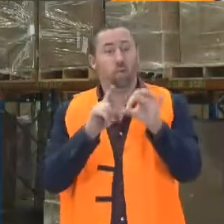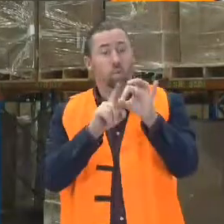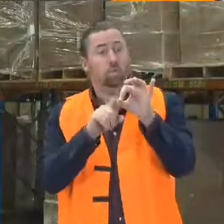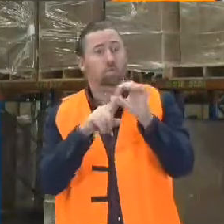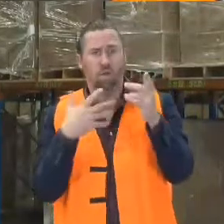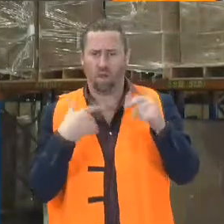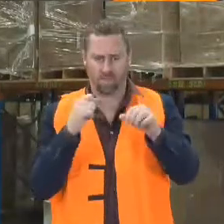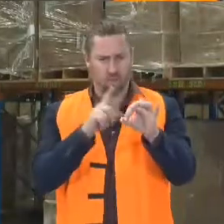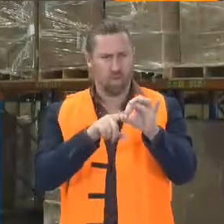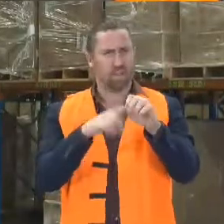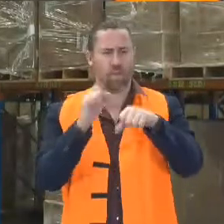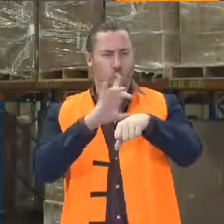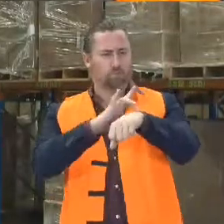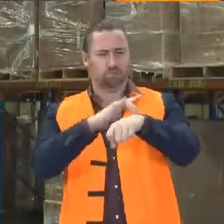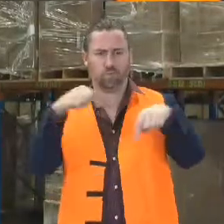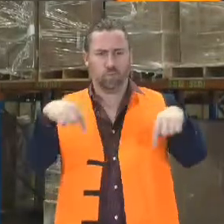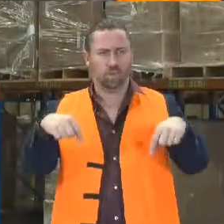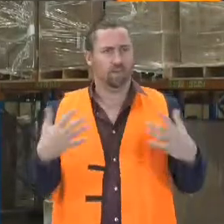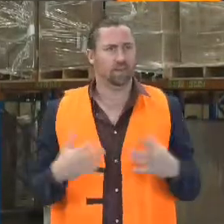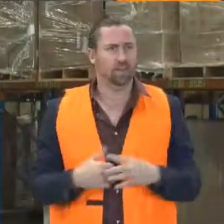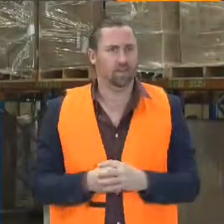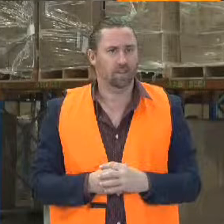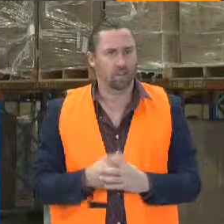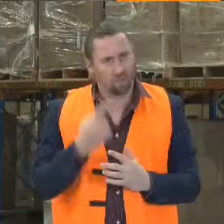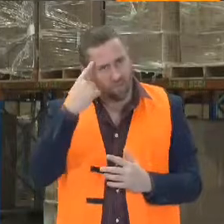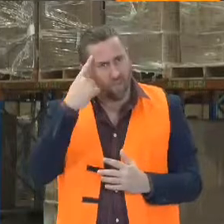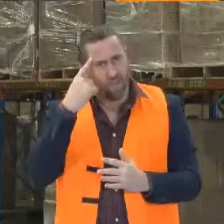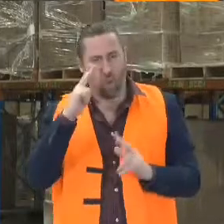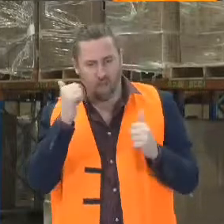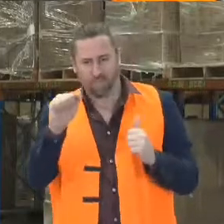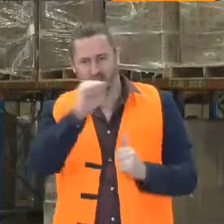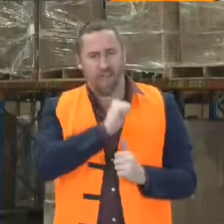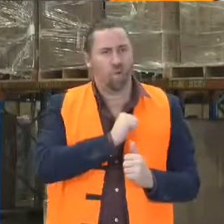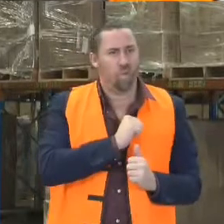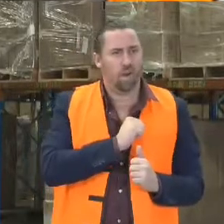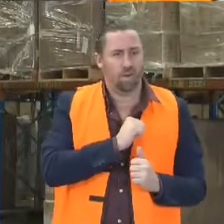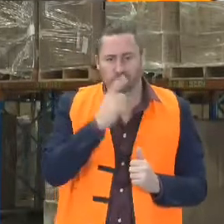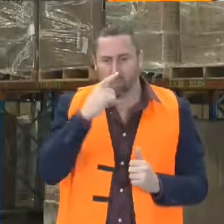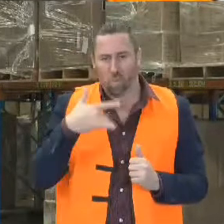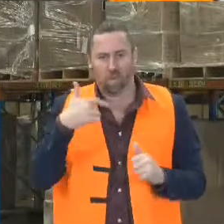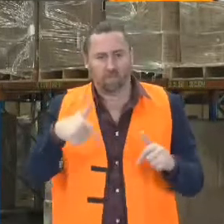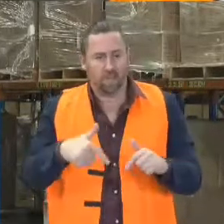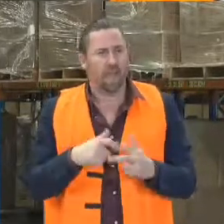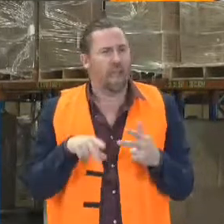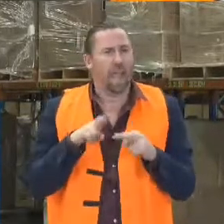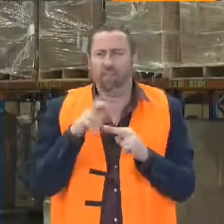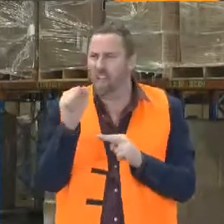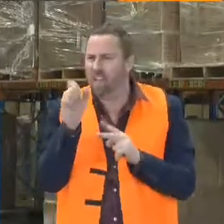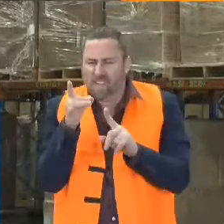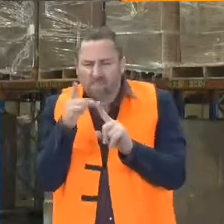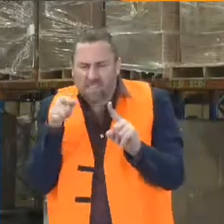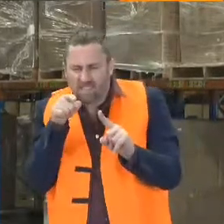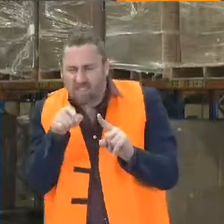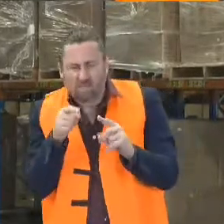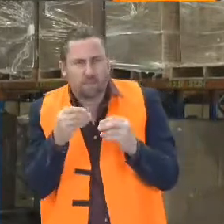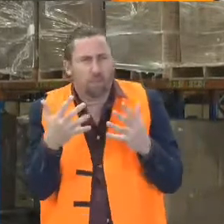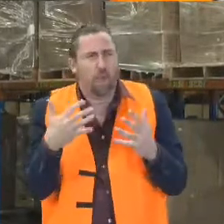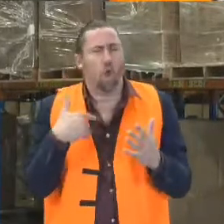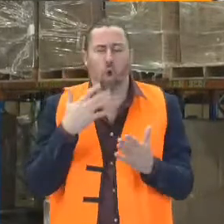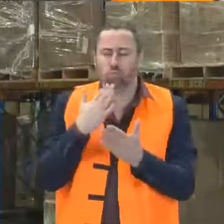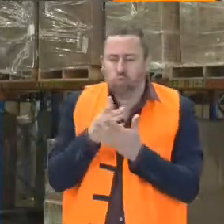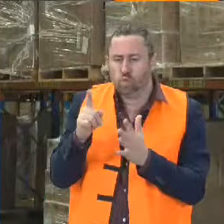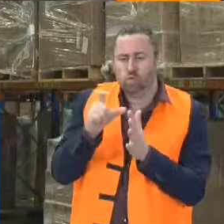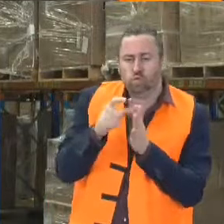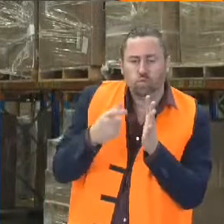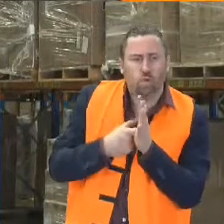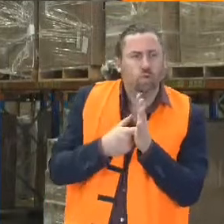have Queensland hospitals for our people. So if there are specific issues, I'm quite sure that the clinicians will make the